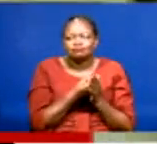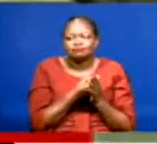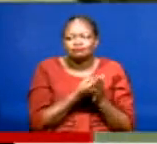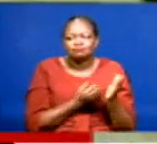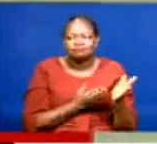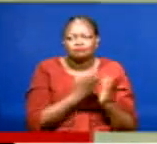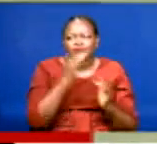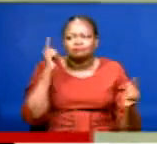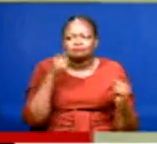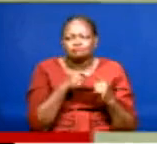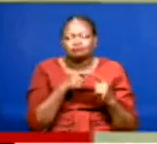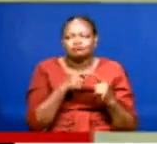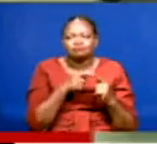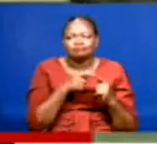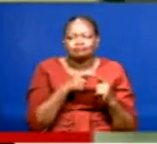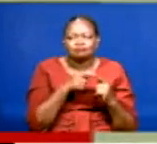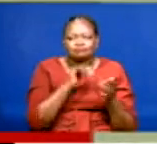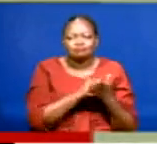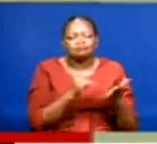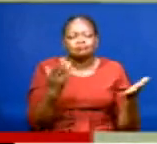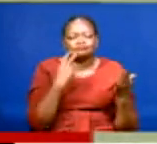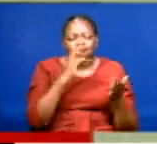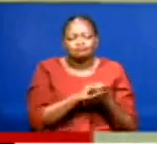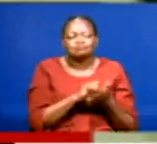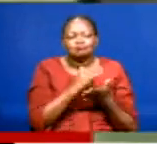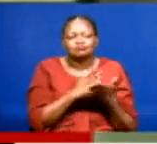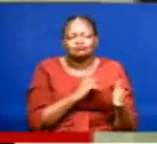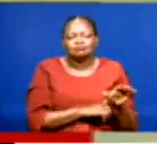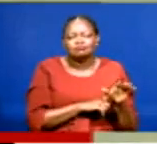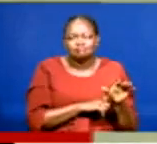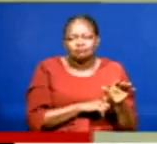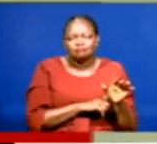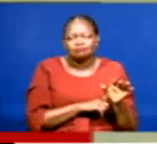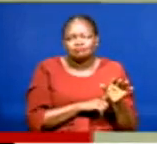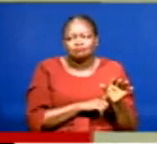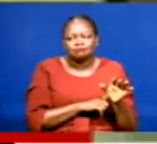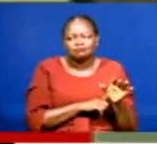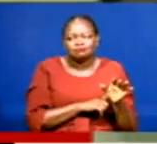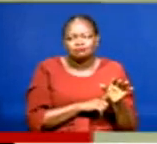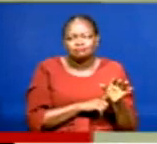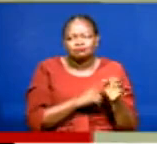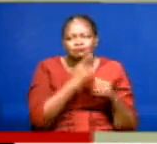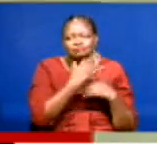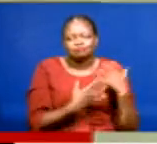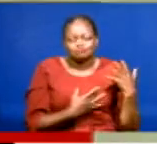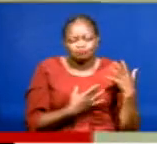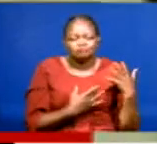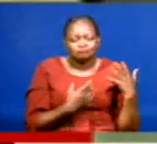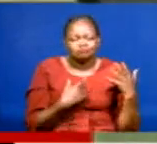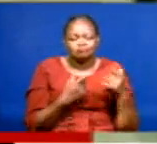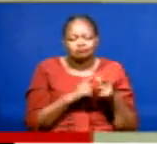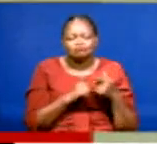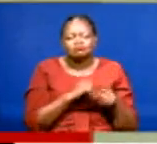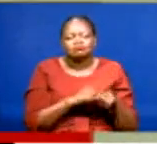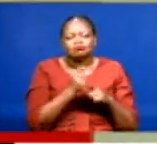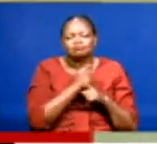target, that is where you find maybe sometimes you the blood come out. Mm-hmm. And many a times when you are training also